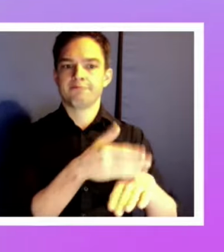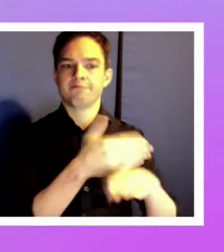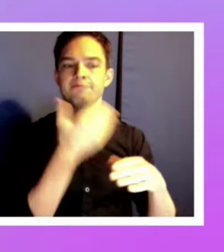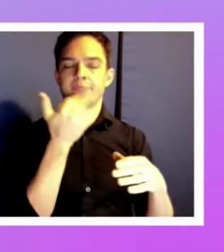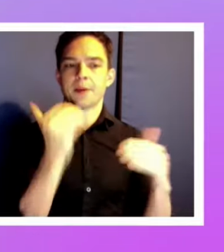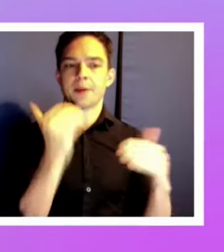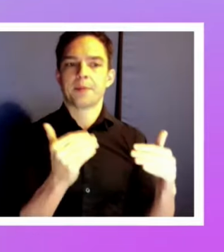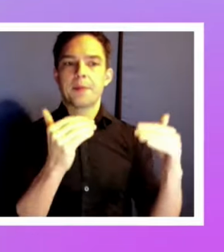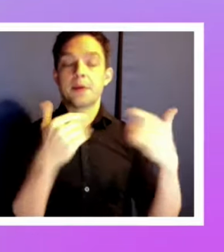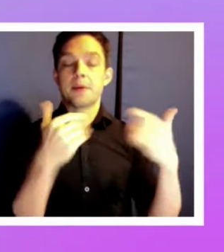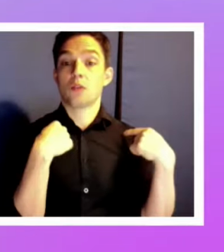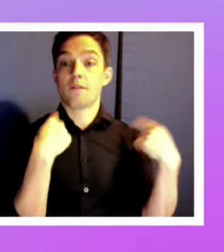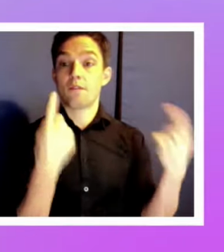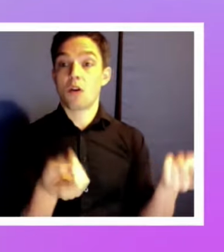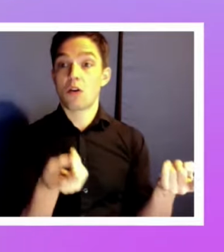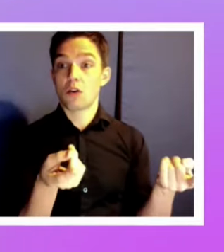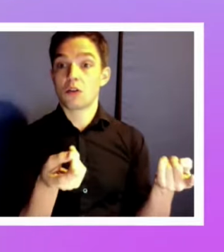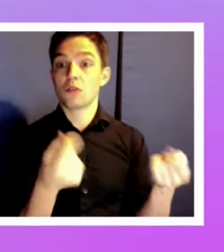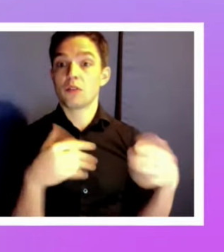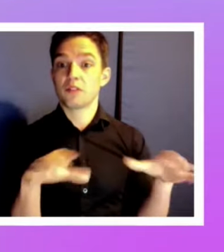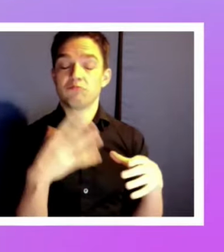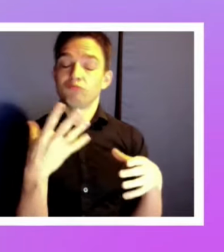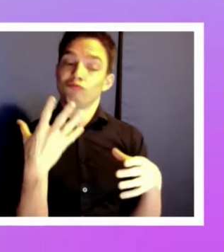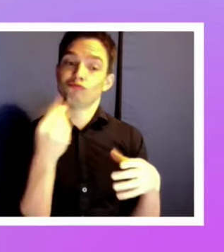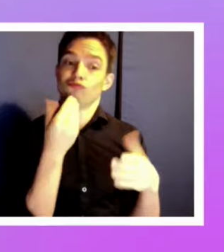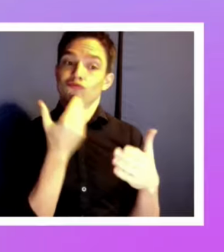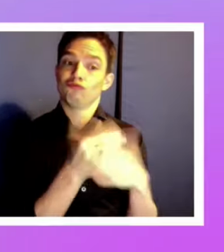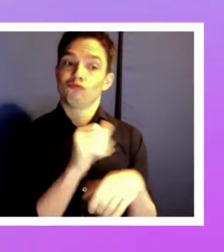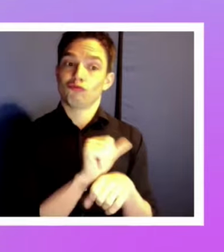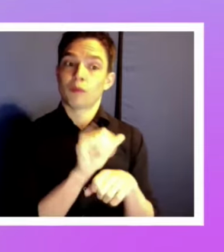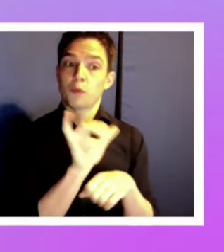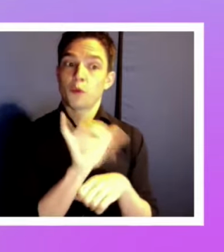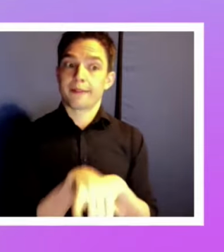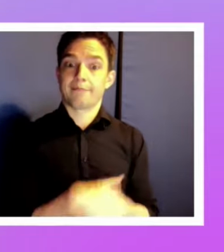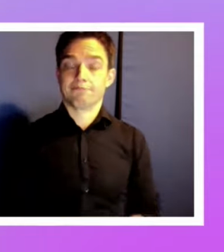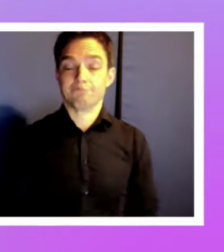so far we've done a fairly good job of doing this.